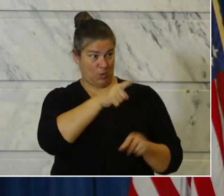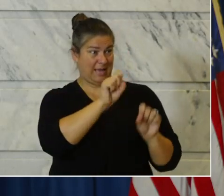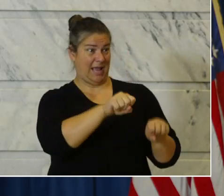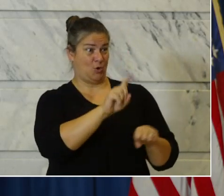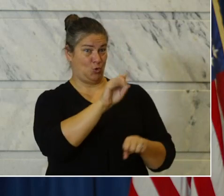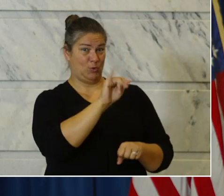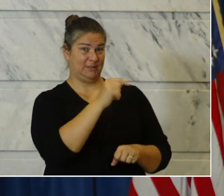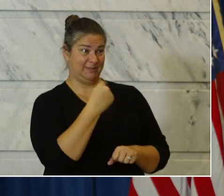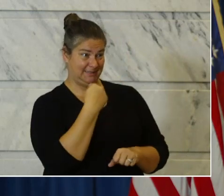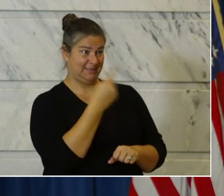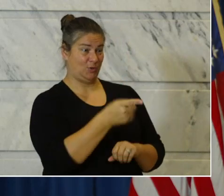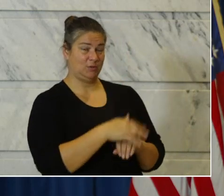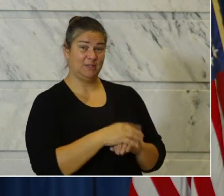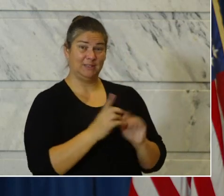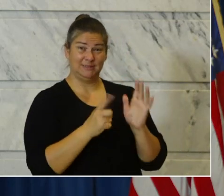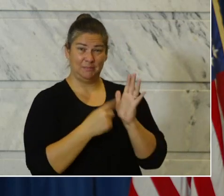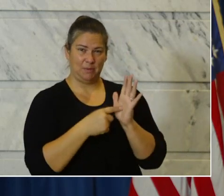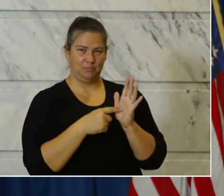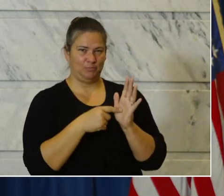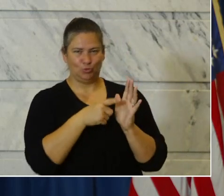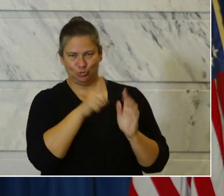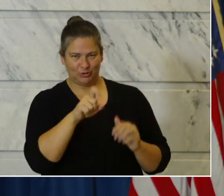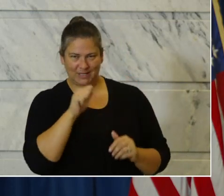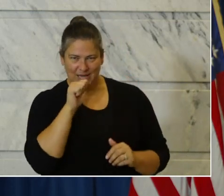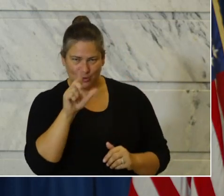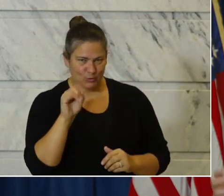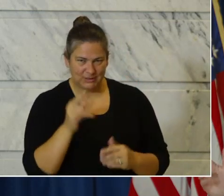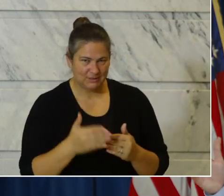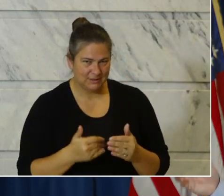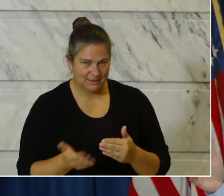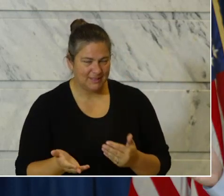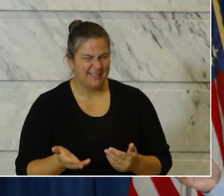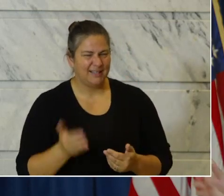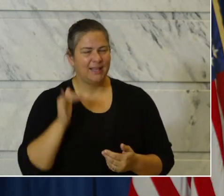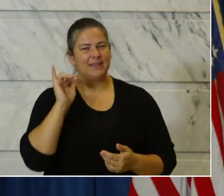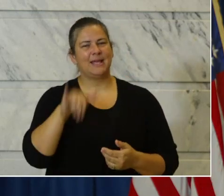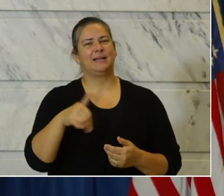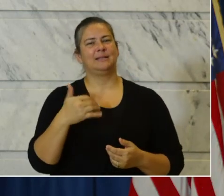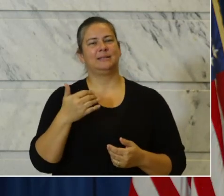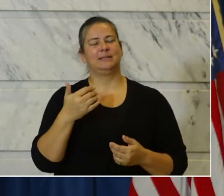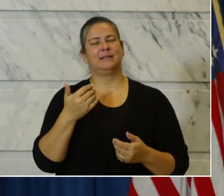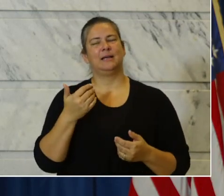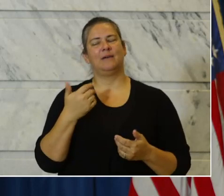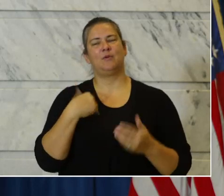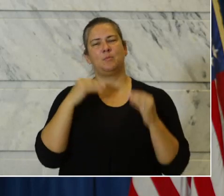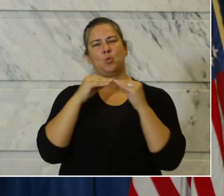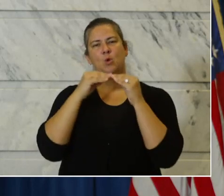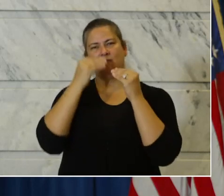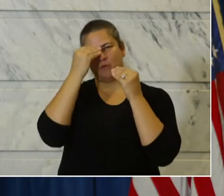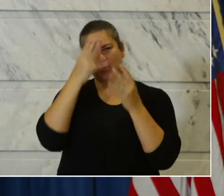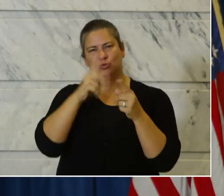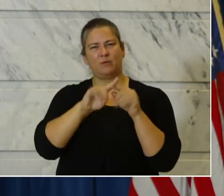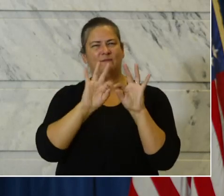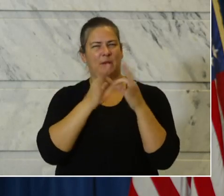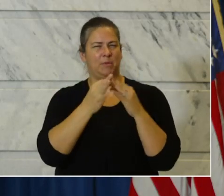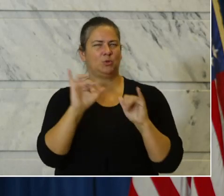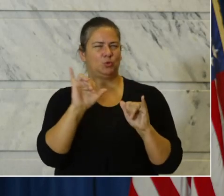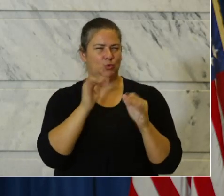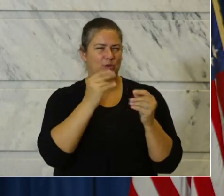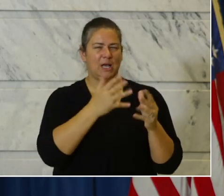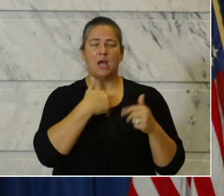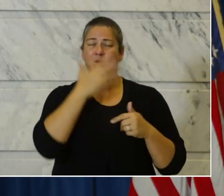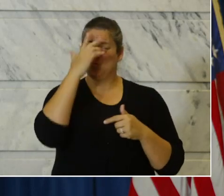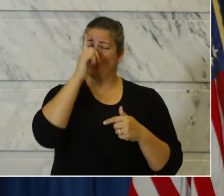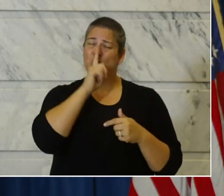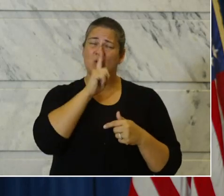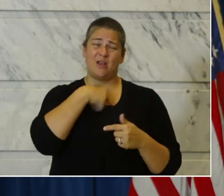something, sometimes you shouldn't do something, and this also gives more information to family members. I know so